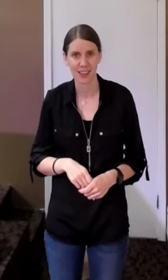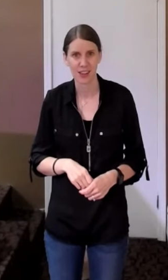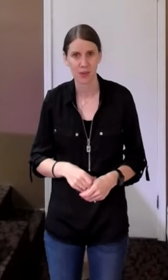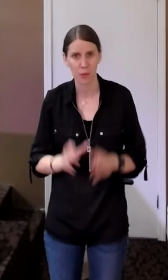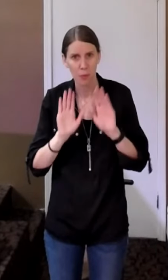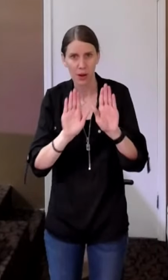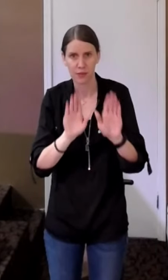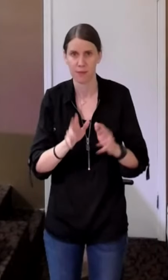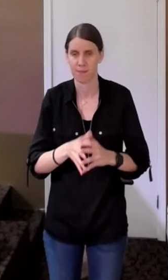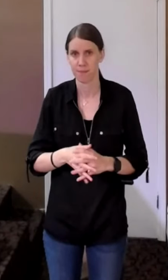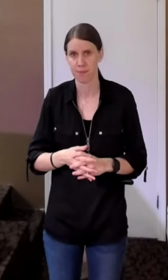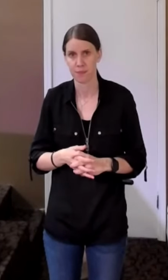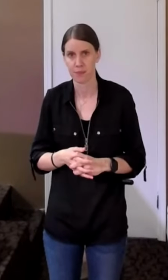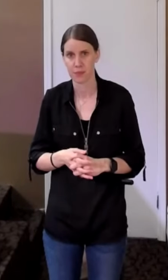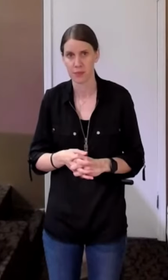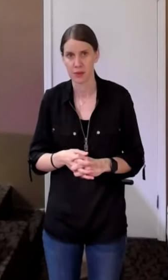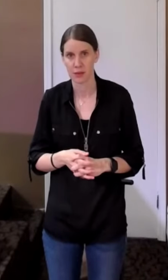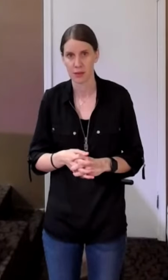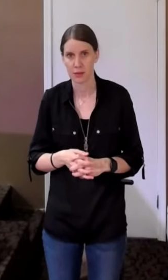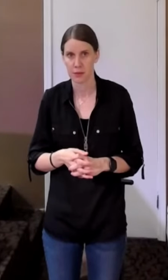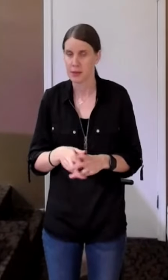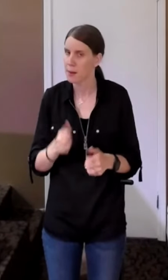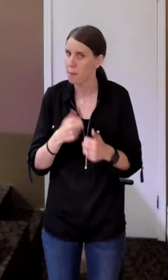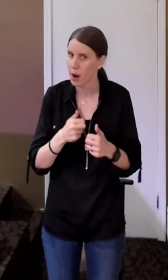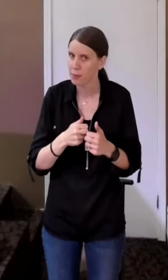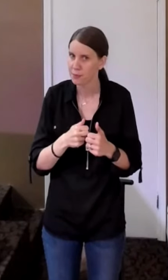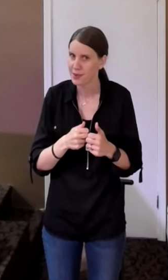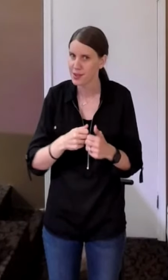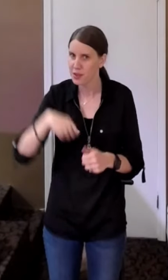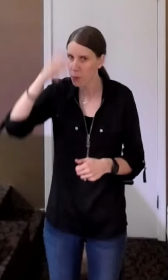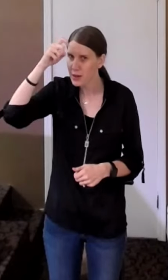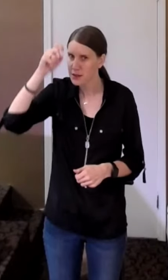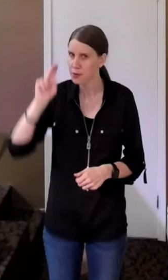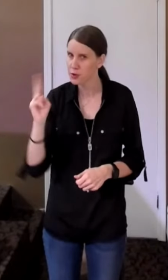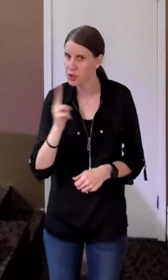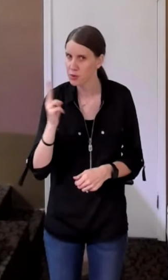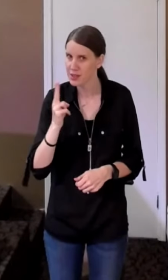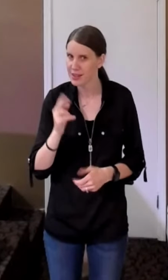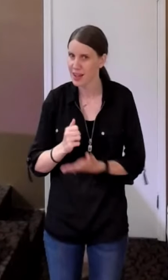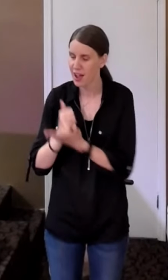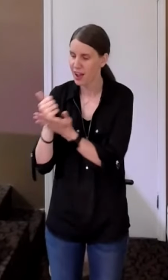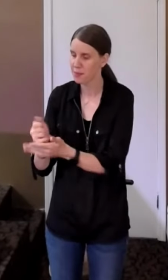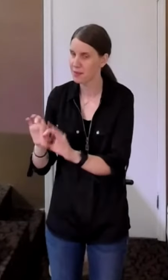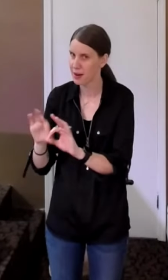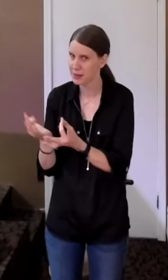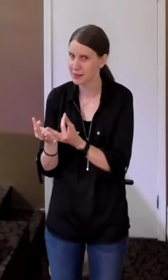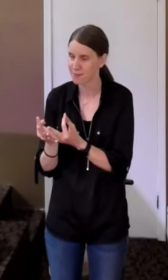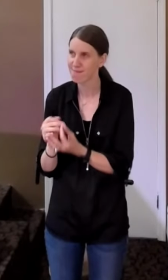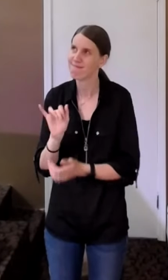that. The trick is the wisdom to apply it to help her family.